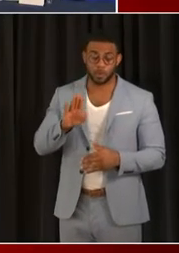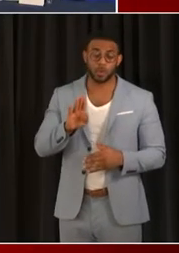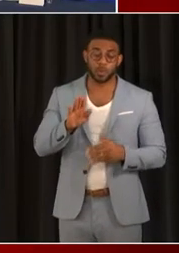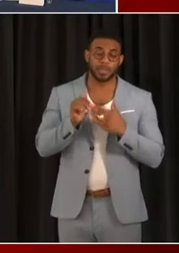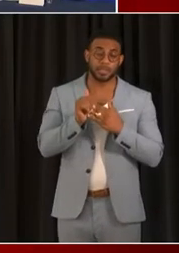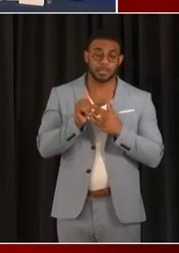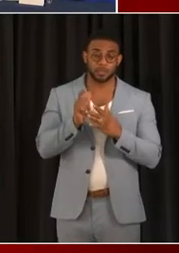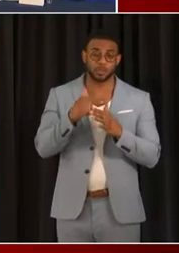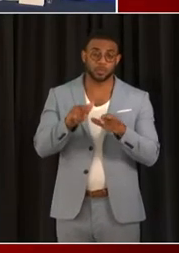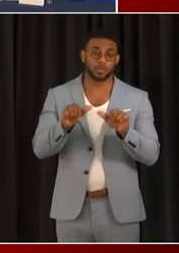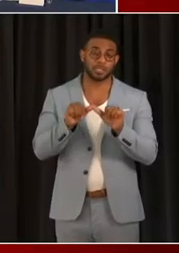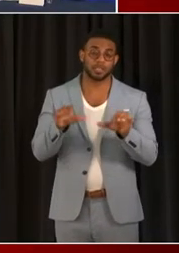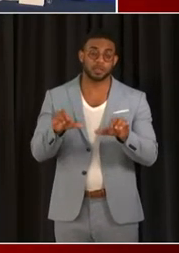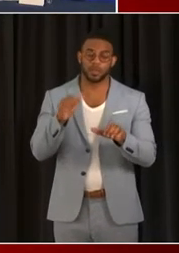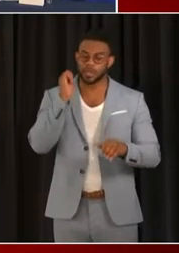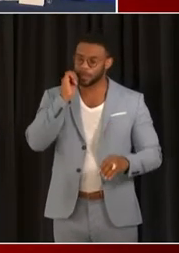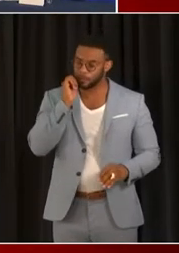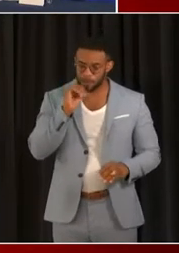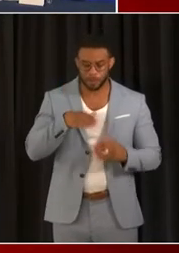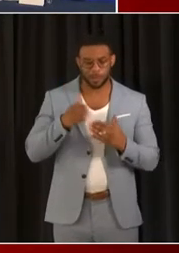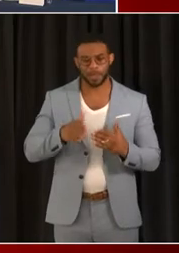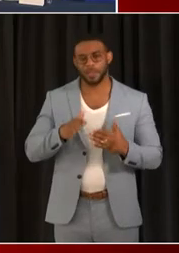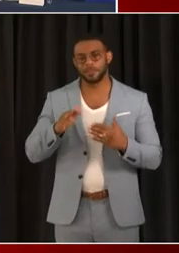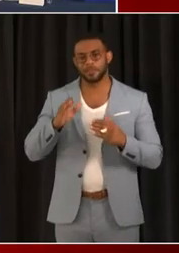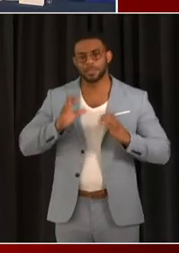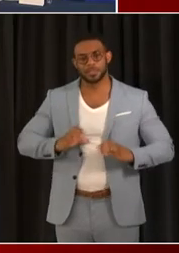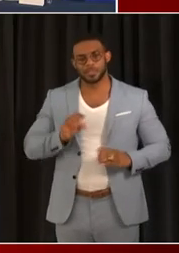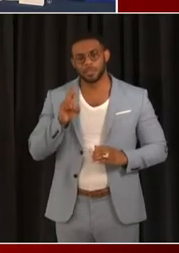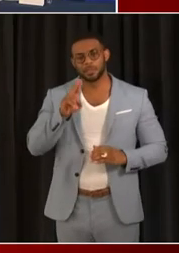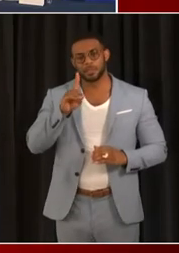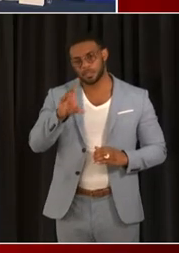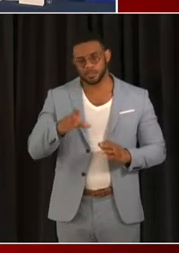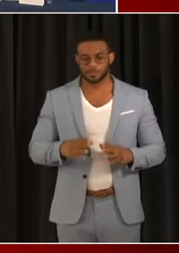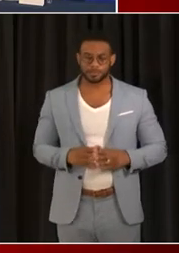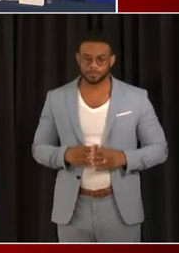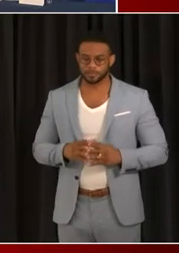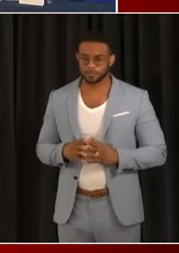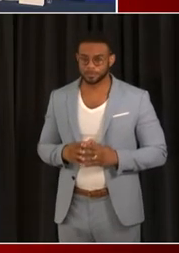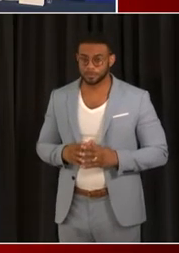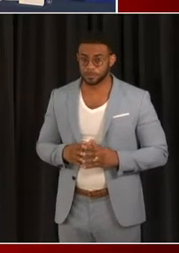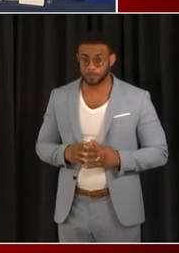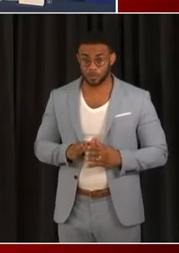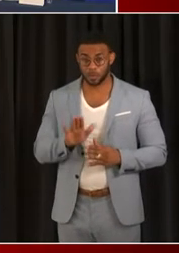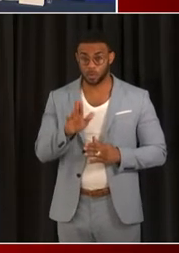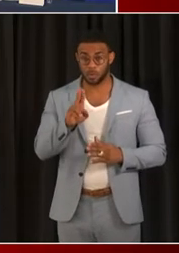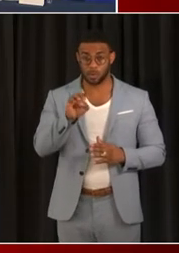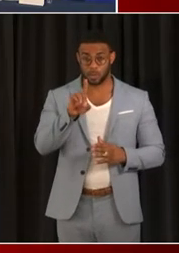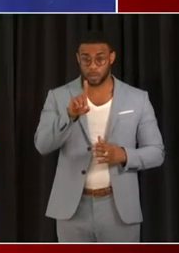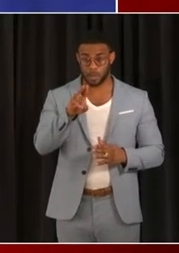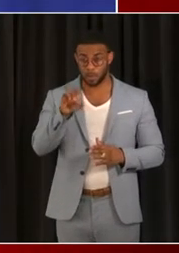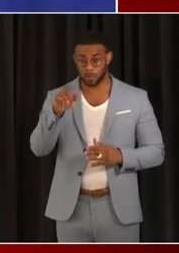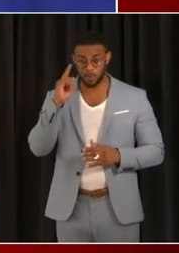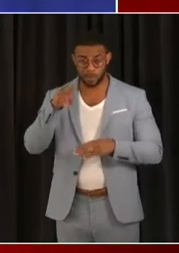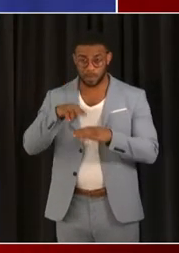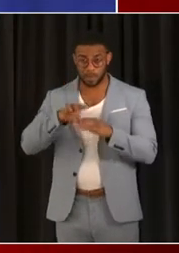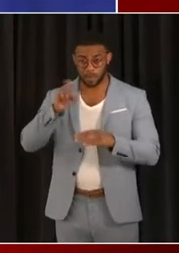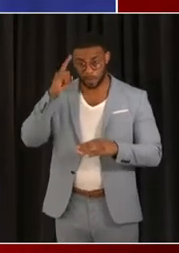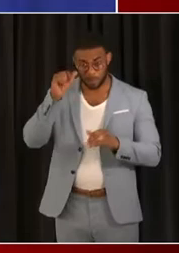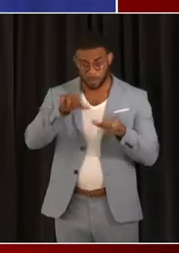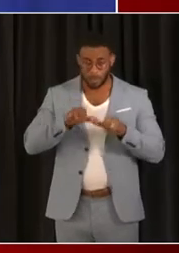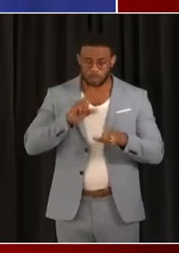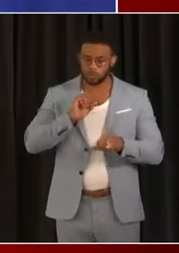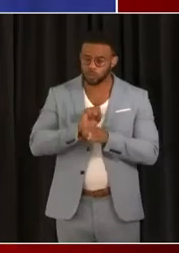your leadership and what you continue to do every day on behalf of the citizens of the District of Columbia. Your United Way of the National Capital